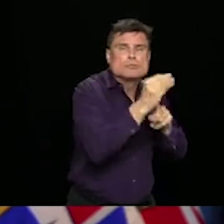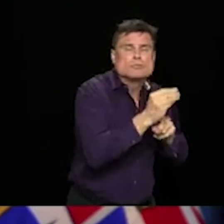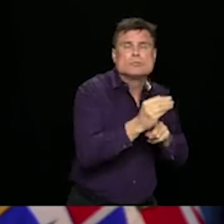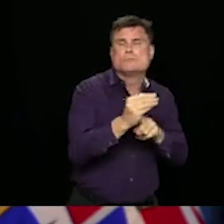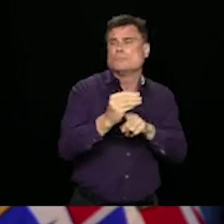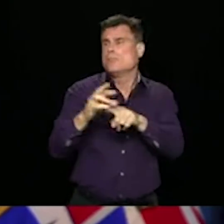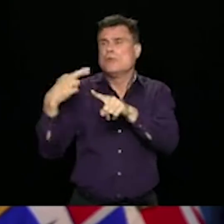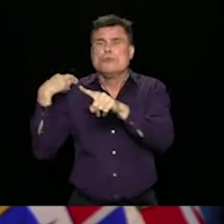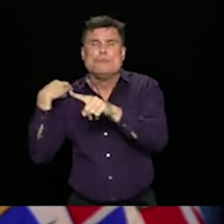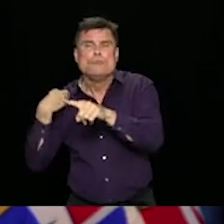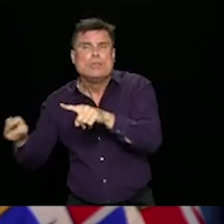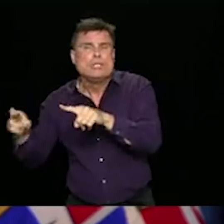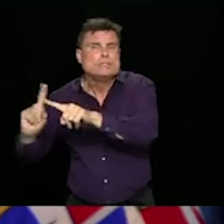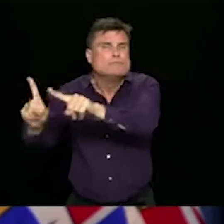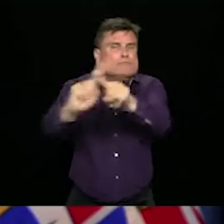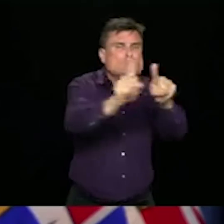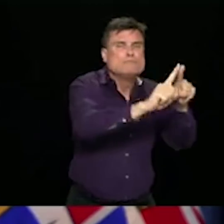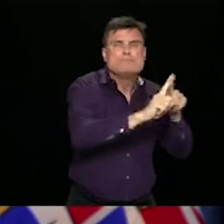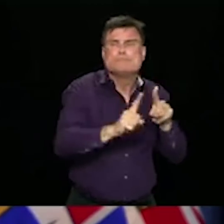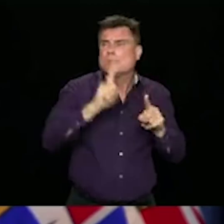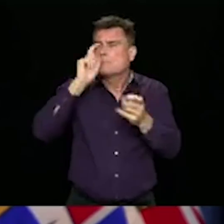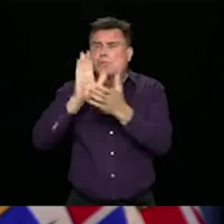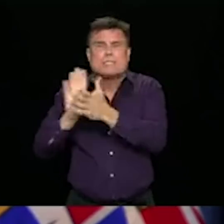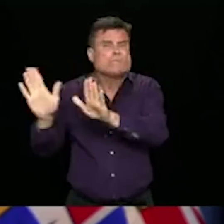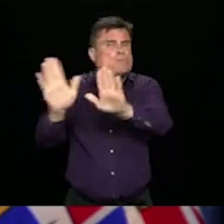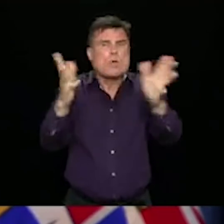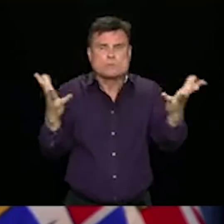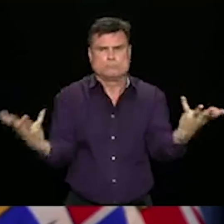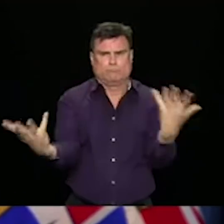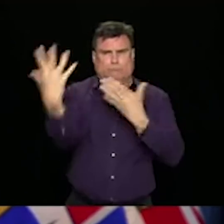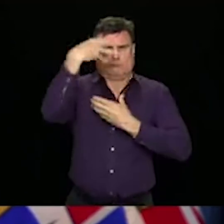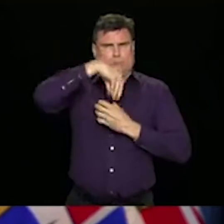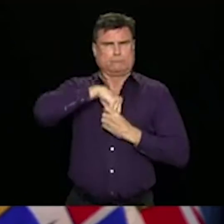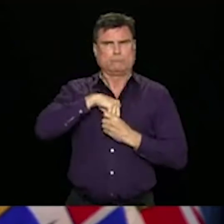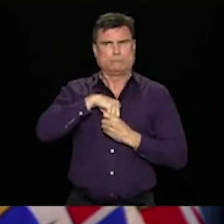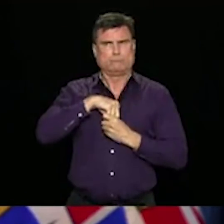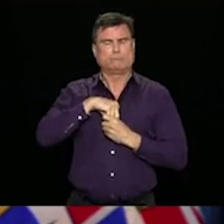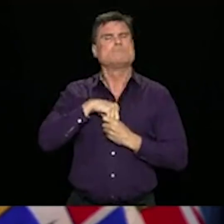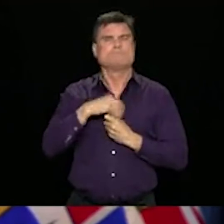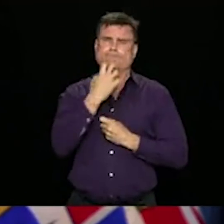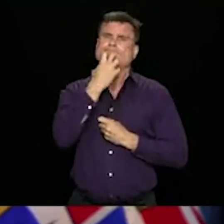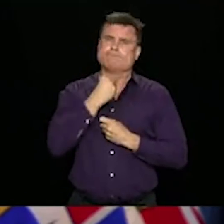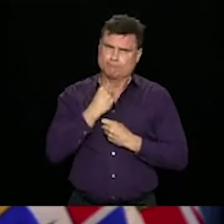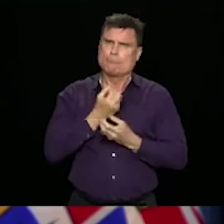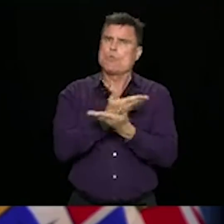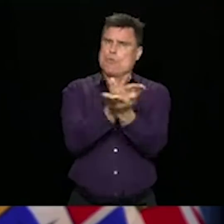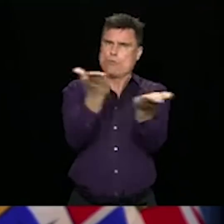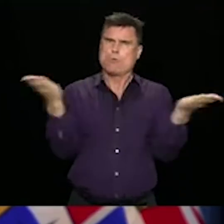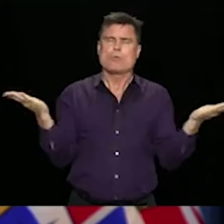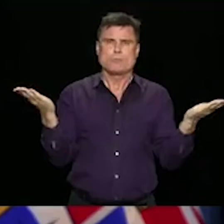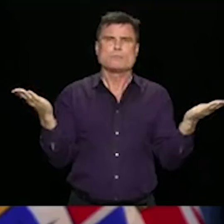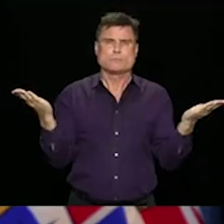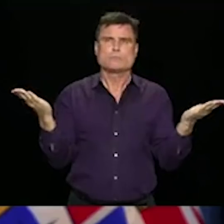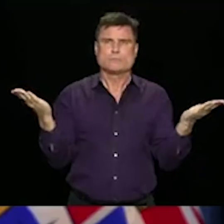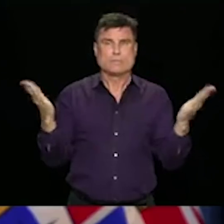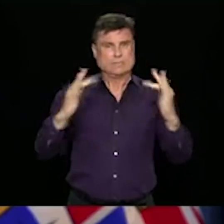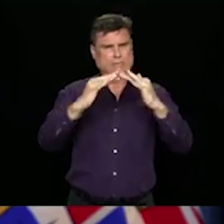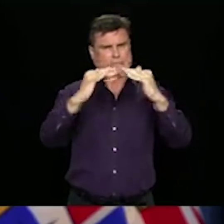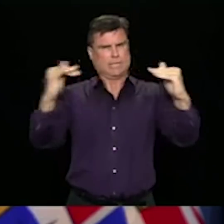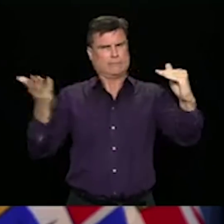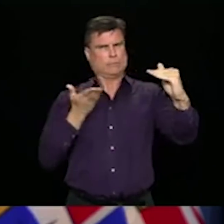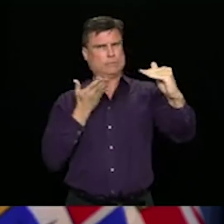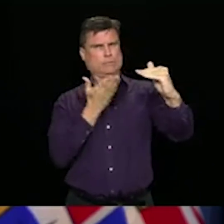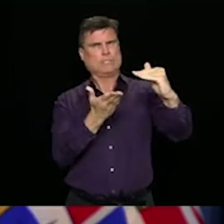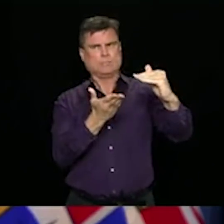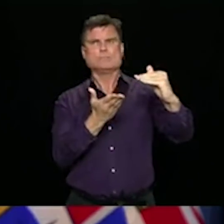and resilience of our communities, workplaces, schools, public and private institutions. I pledge to uphold